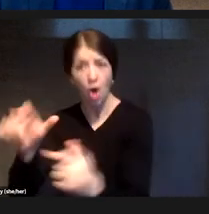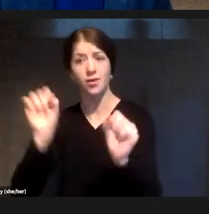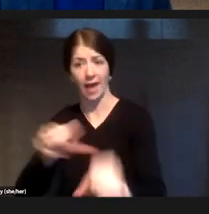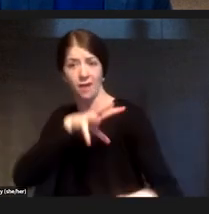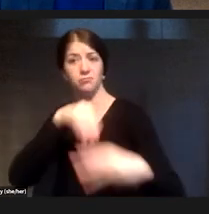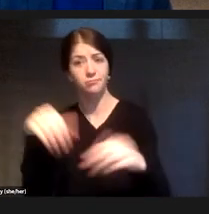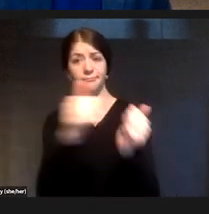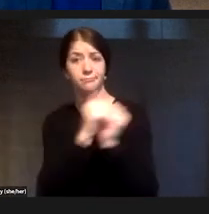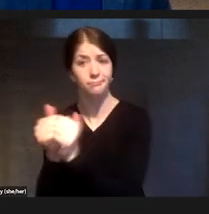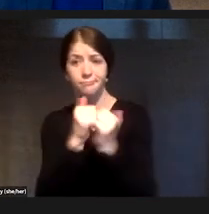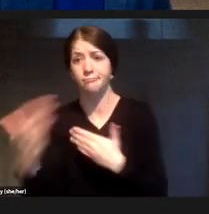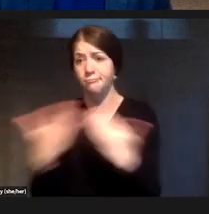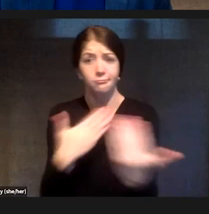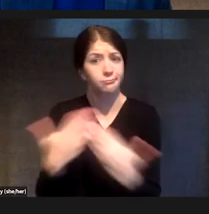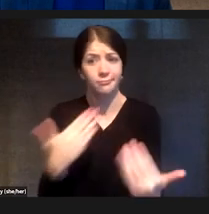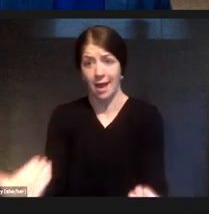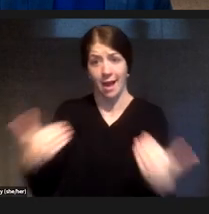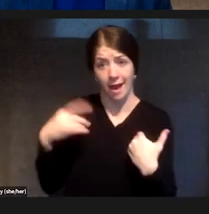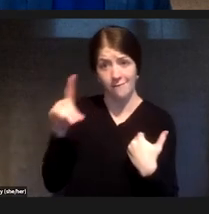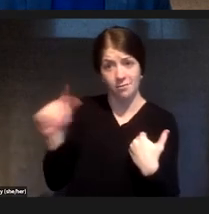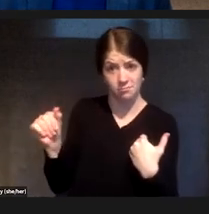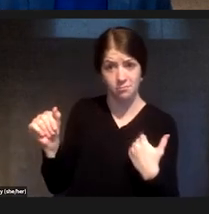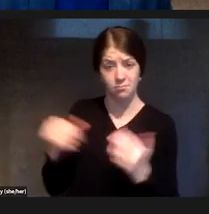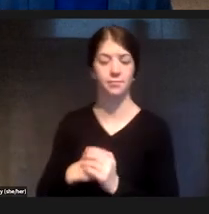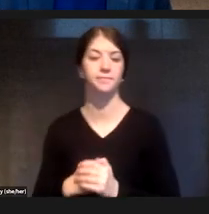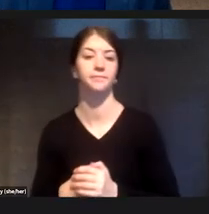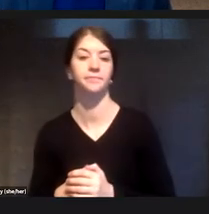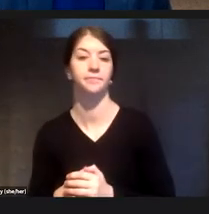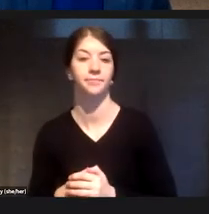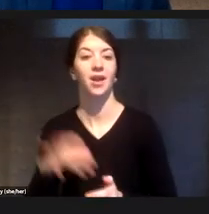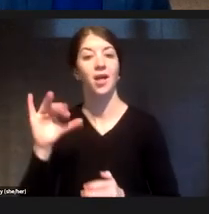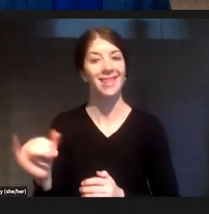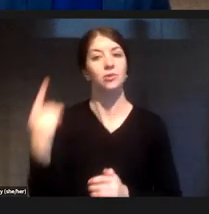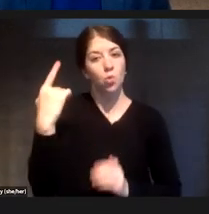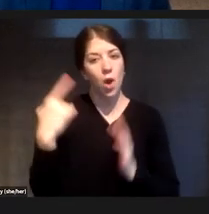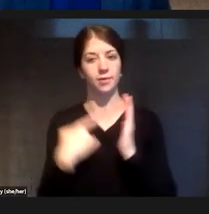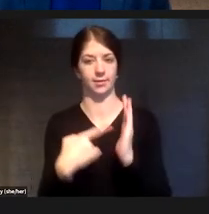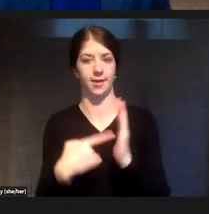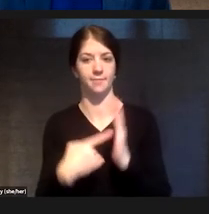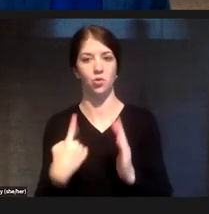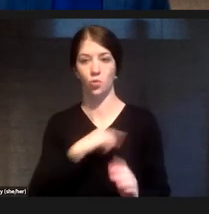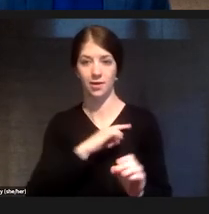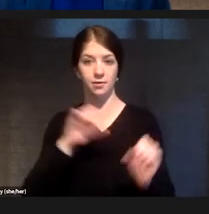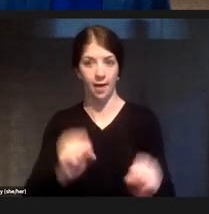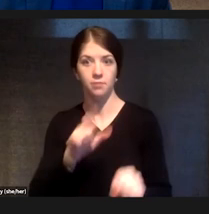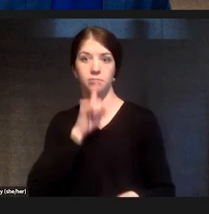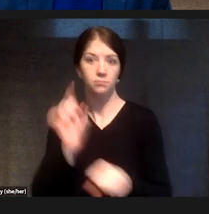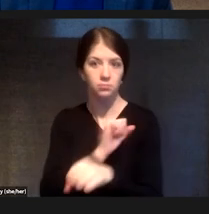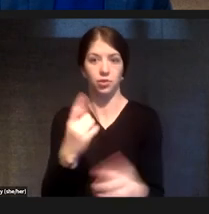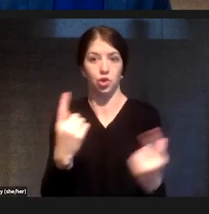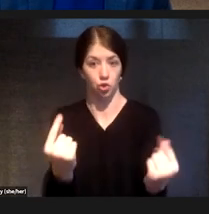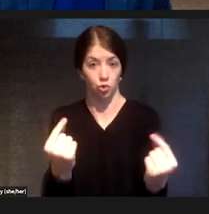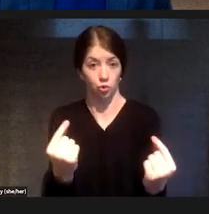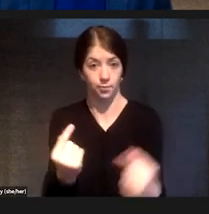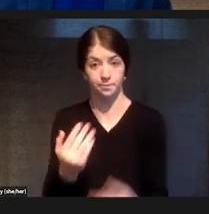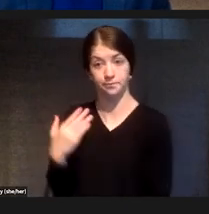regardless of their disability. And so that is just one example of the things that we can do. And here we've got our